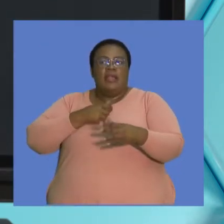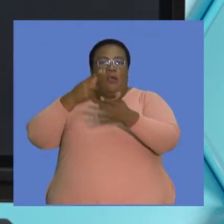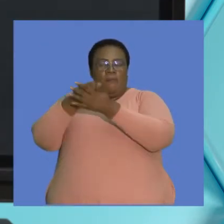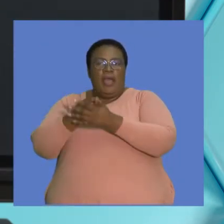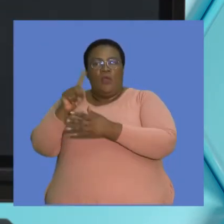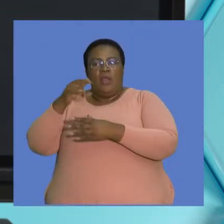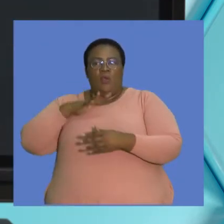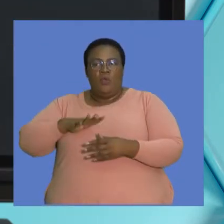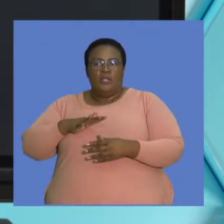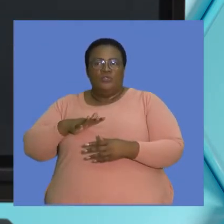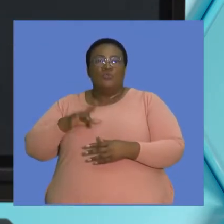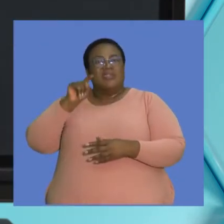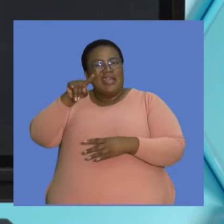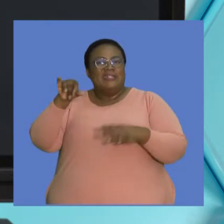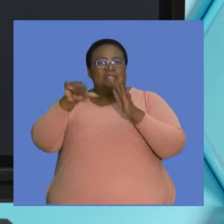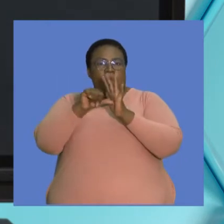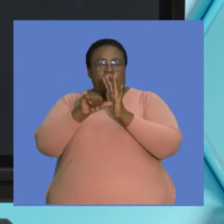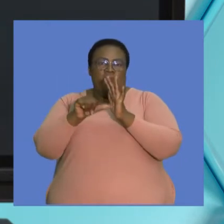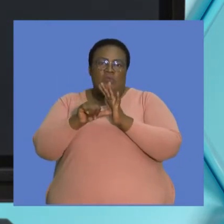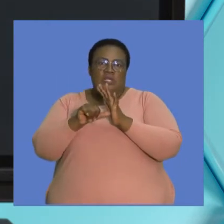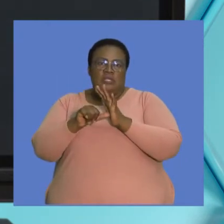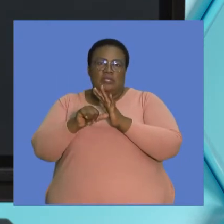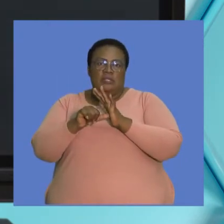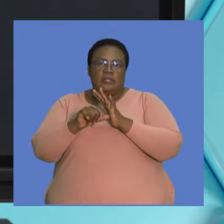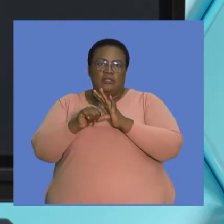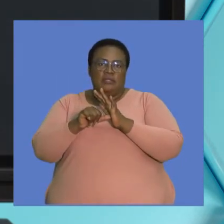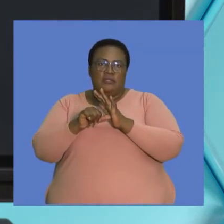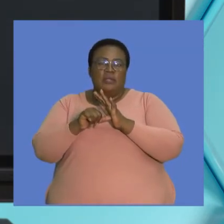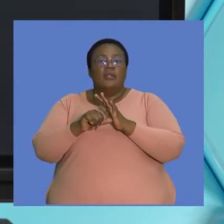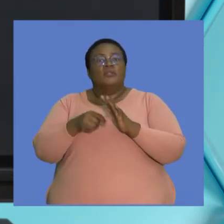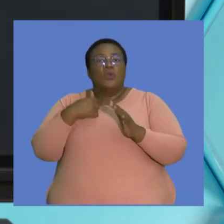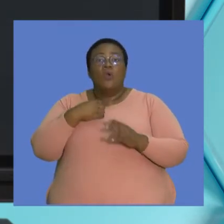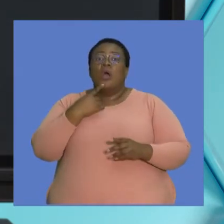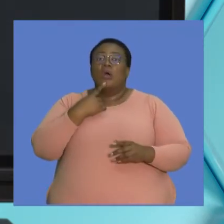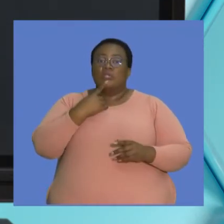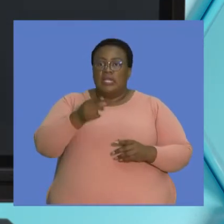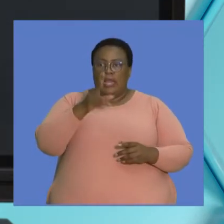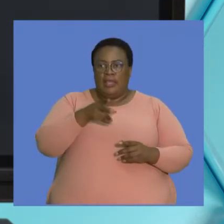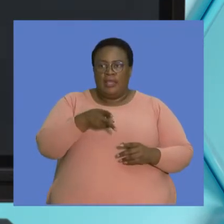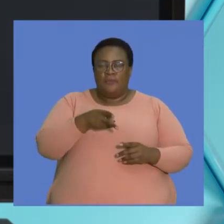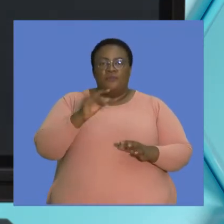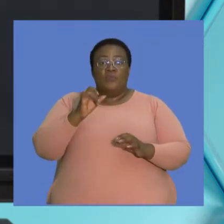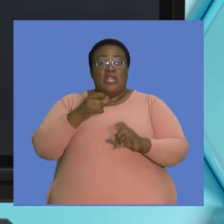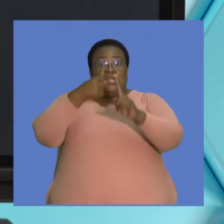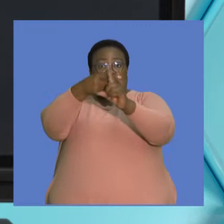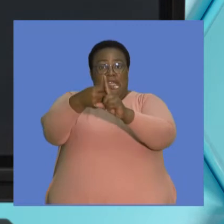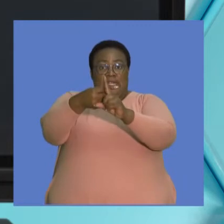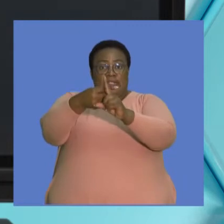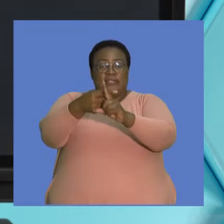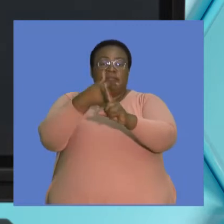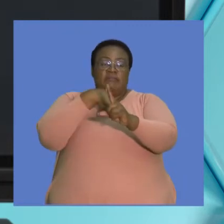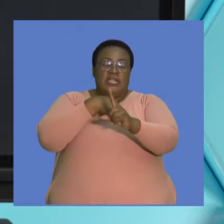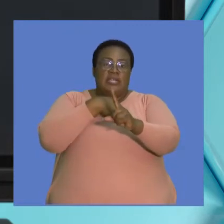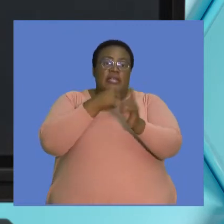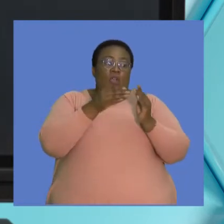then I buy what I want to buy. So that's the big idea. That's the main goal here that we're trying to look at. I will repeat again.